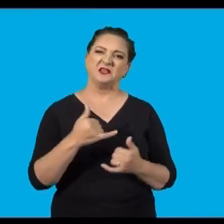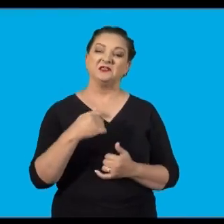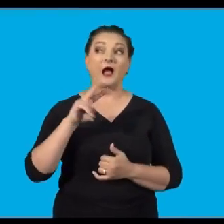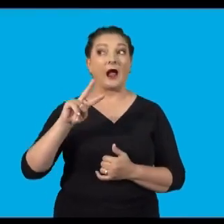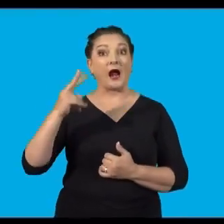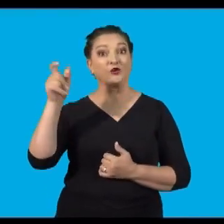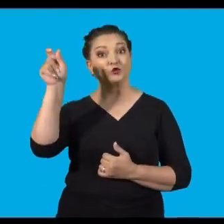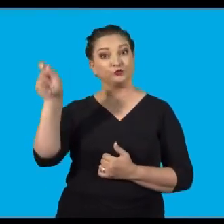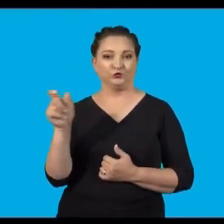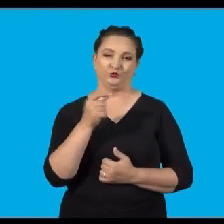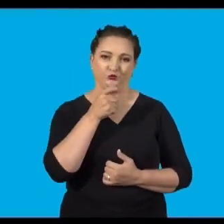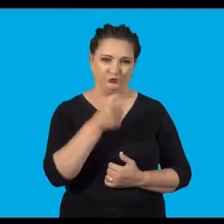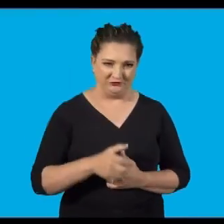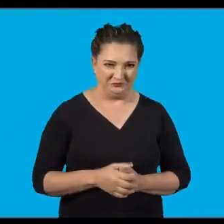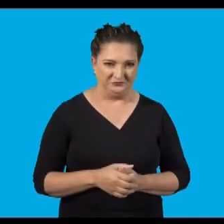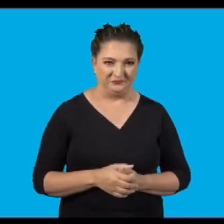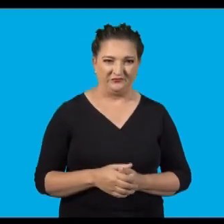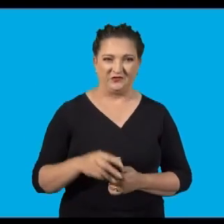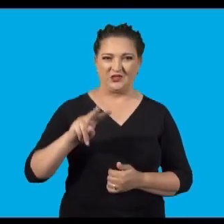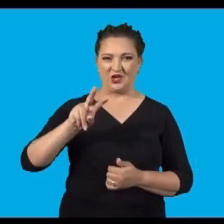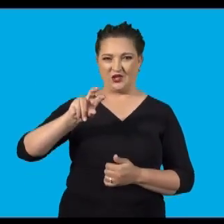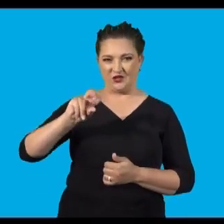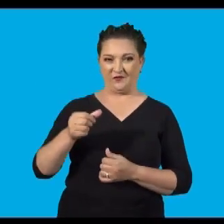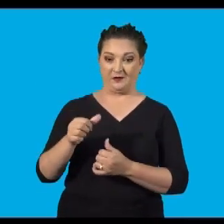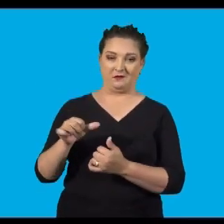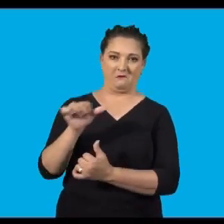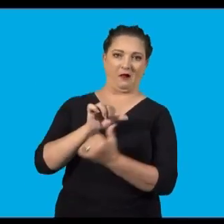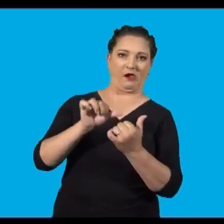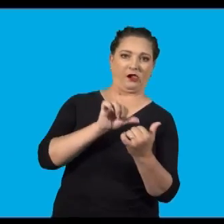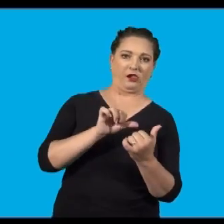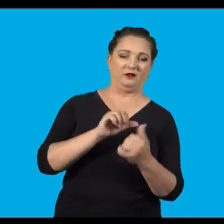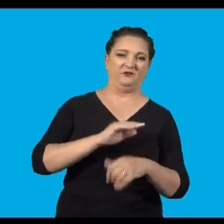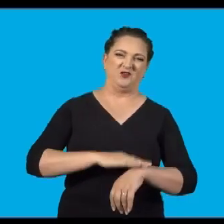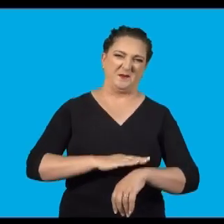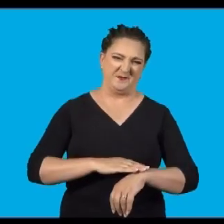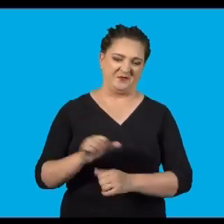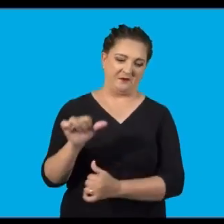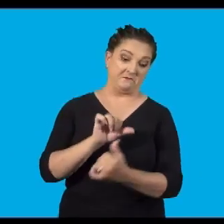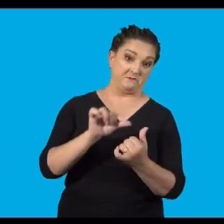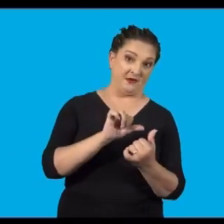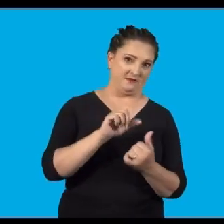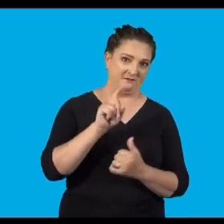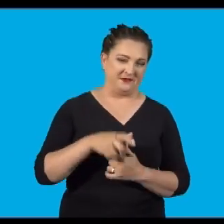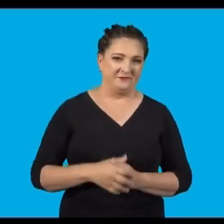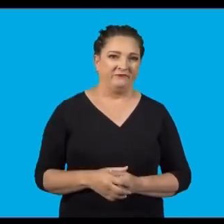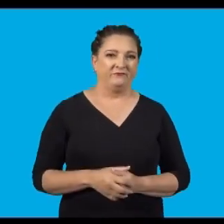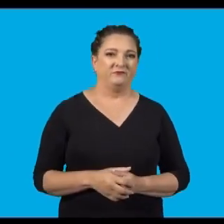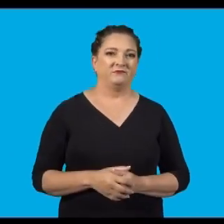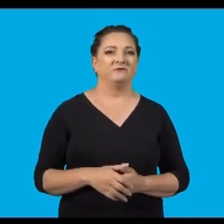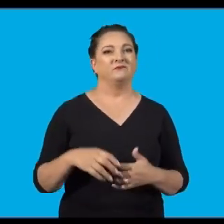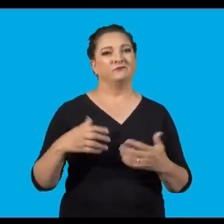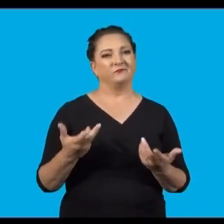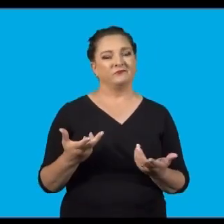we're paraphrasing someone else's words. Then the verb needs to backshift in time. So we do a backtrack of the verb.